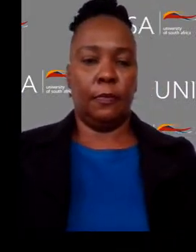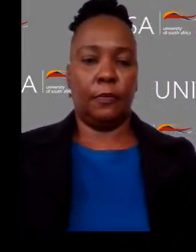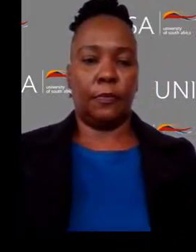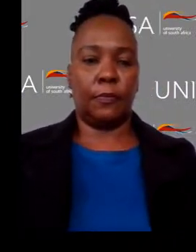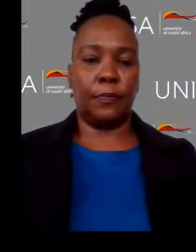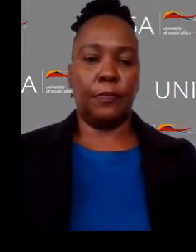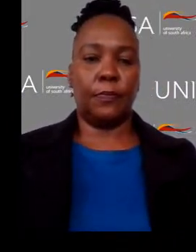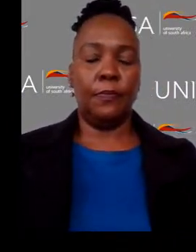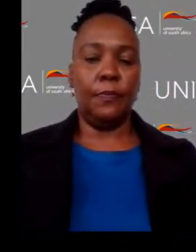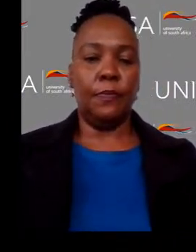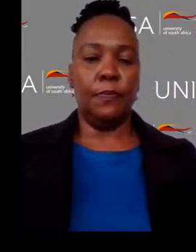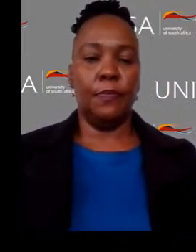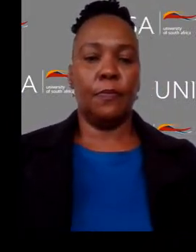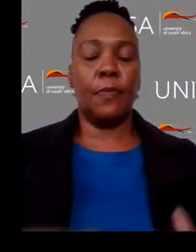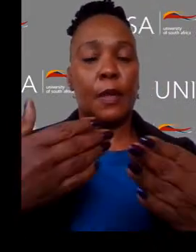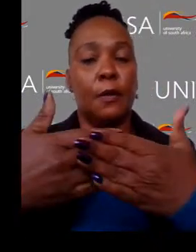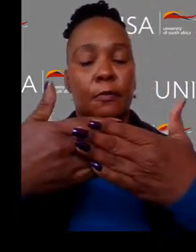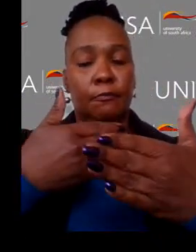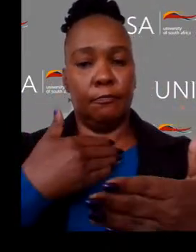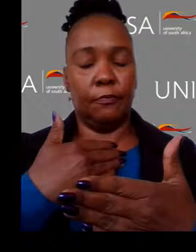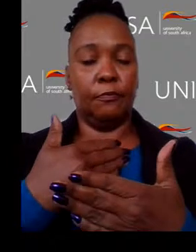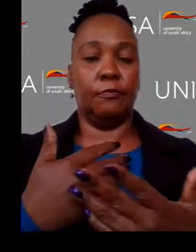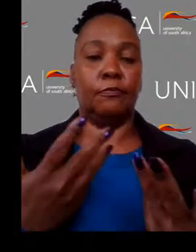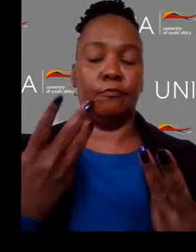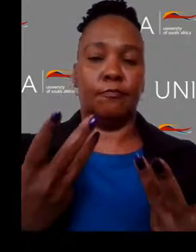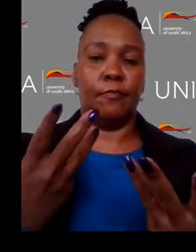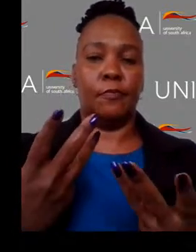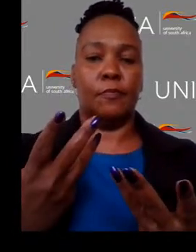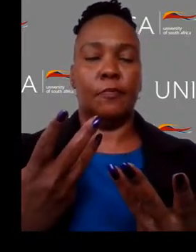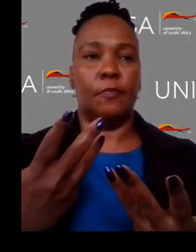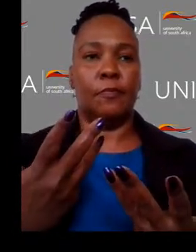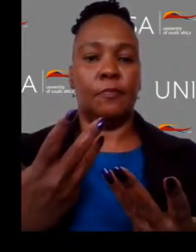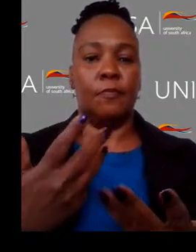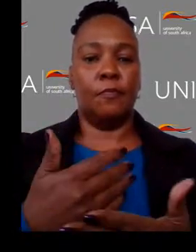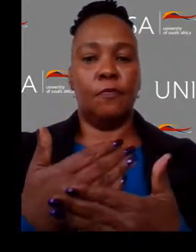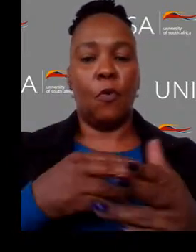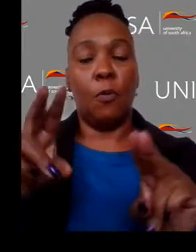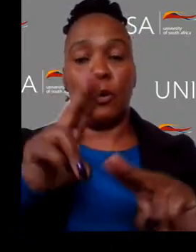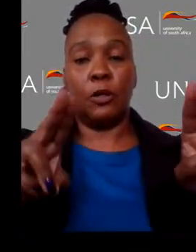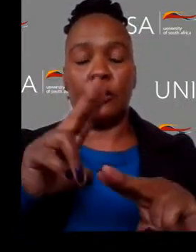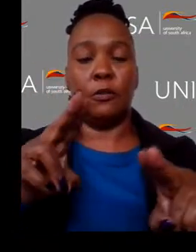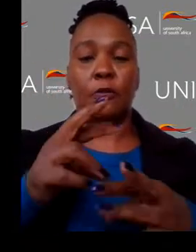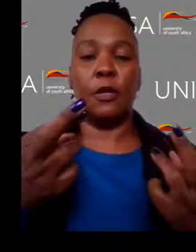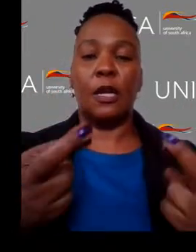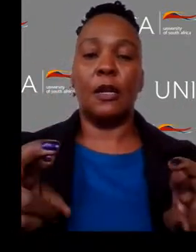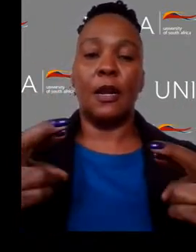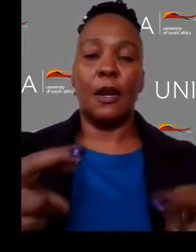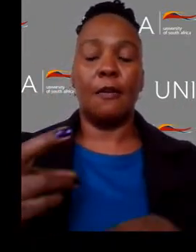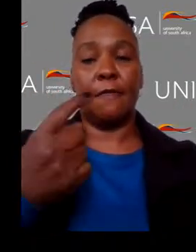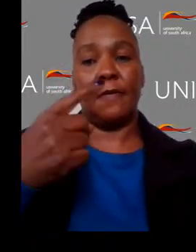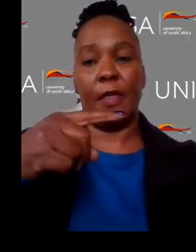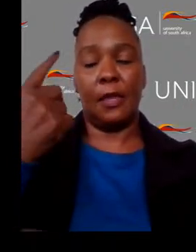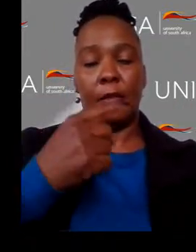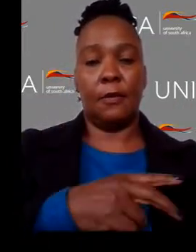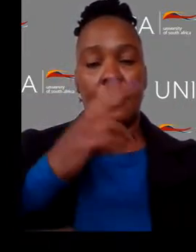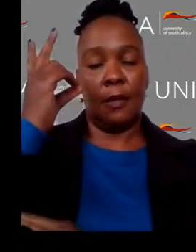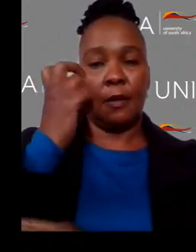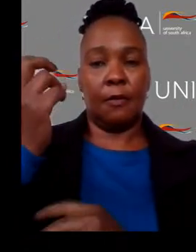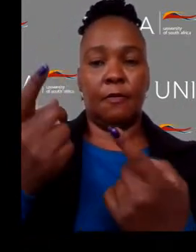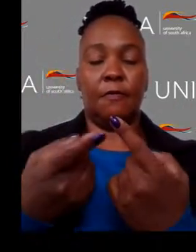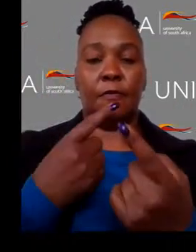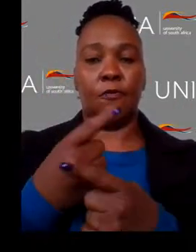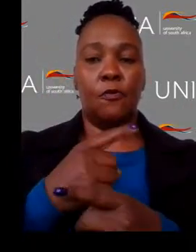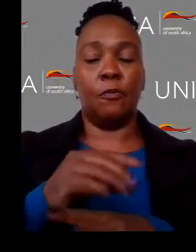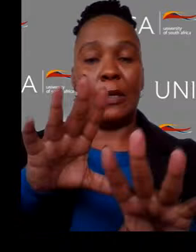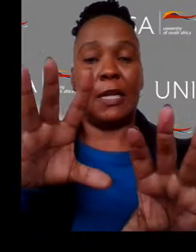Now, before we're going to get into the proctoring tools, we're first going to hear from the exams committee why